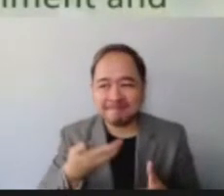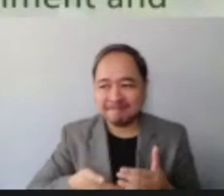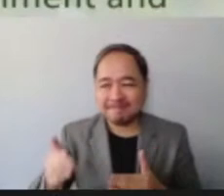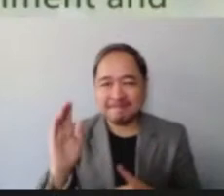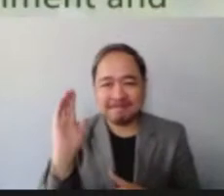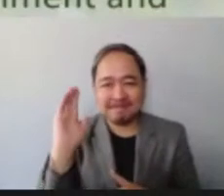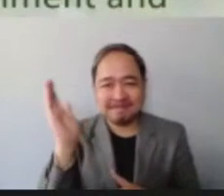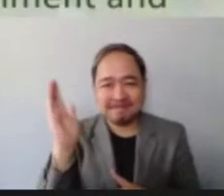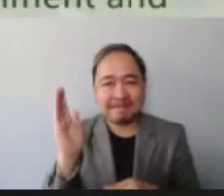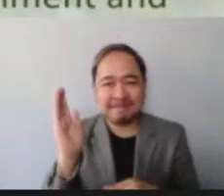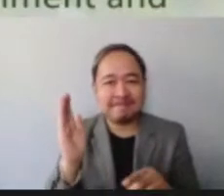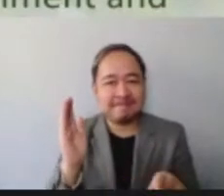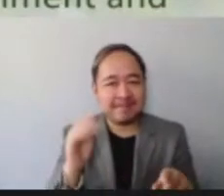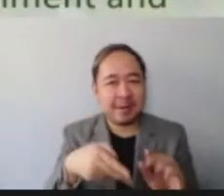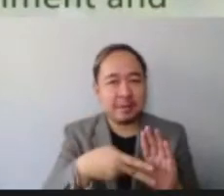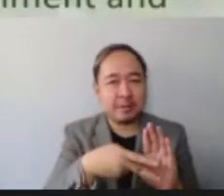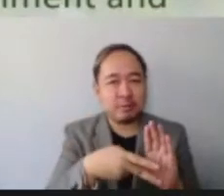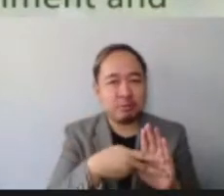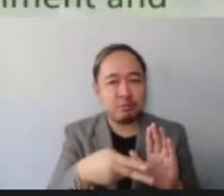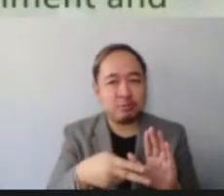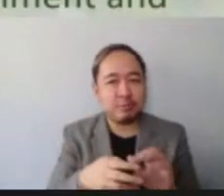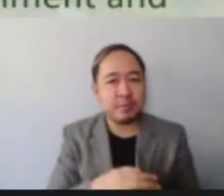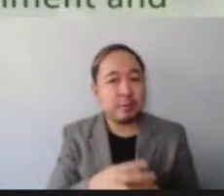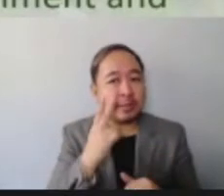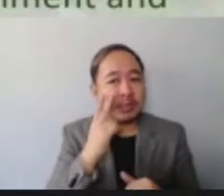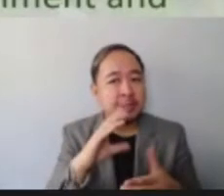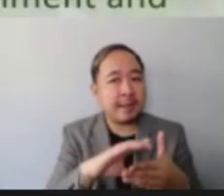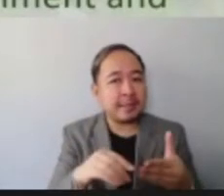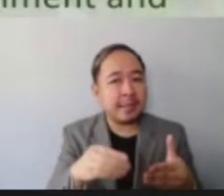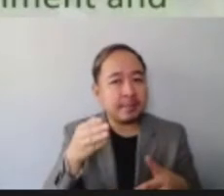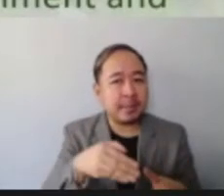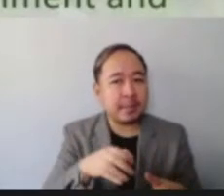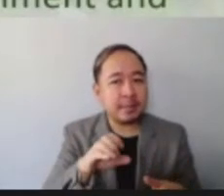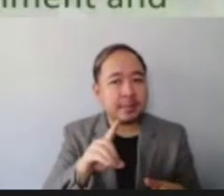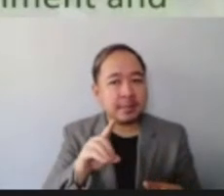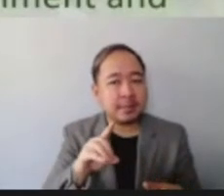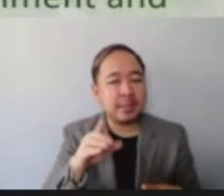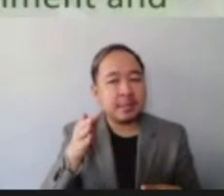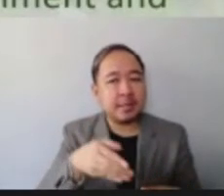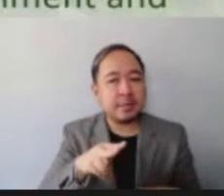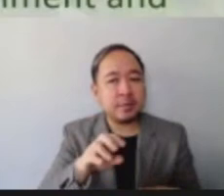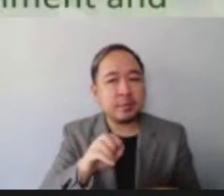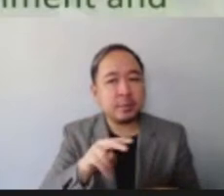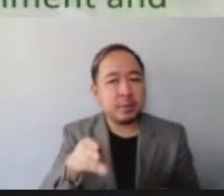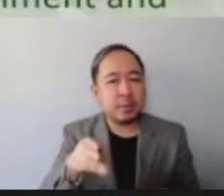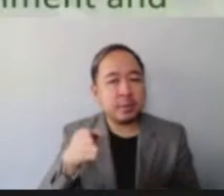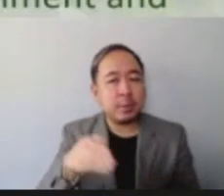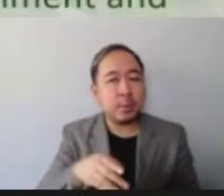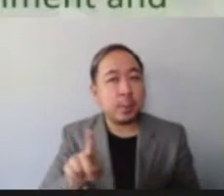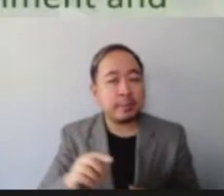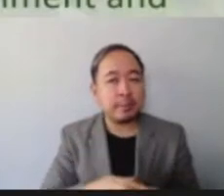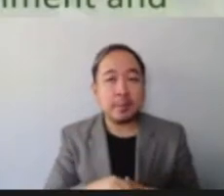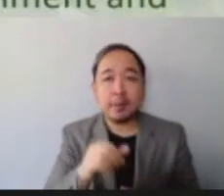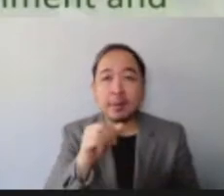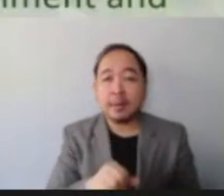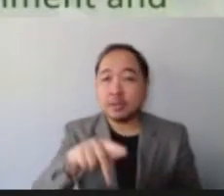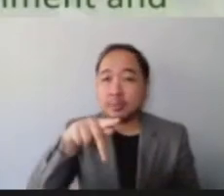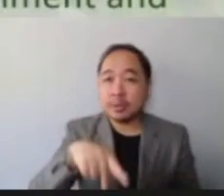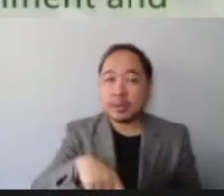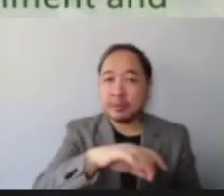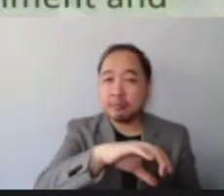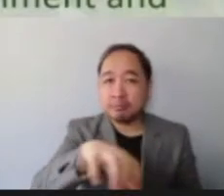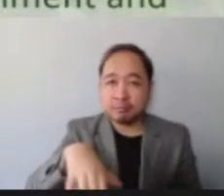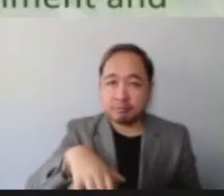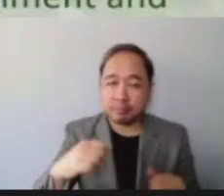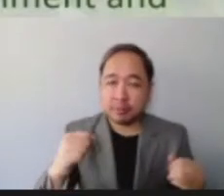the background to this document is that in 2017 the asia-pacific countries had agreed to the ministerial Declaration on environment and